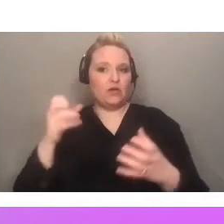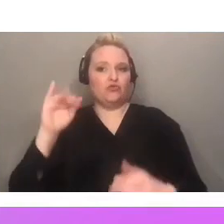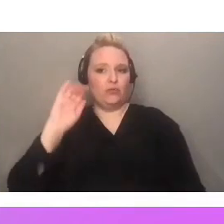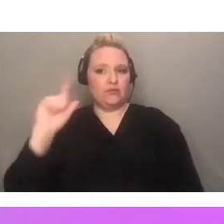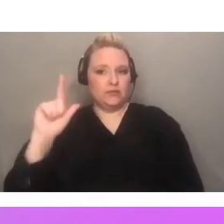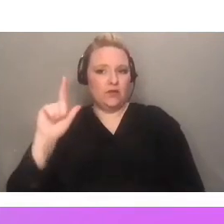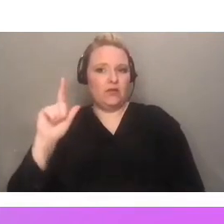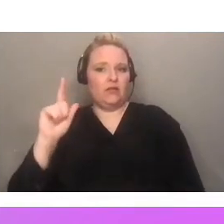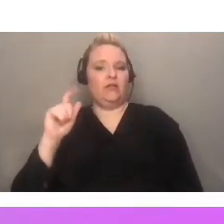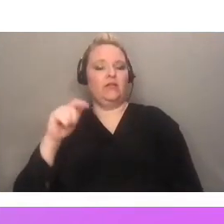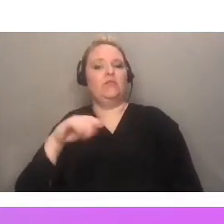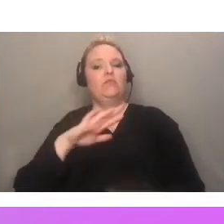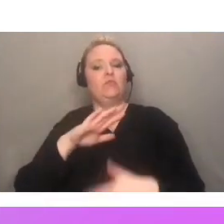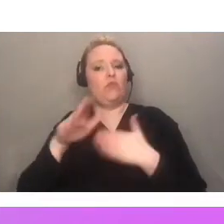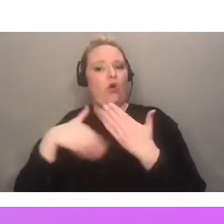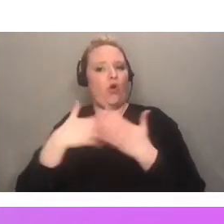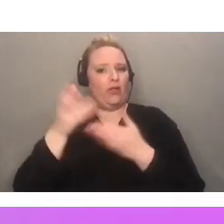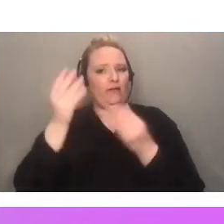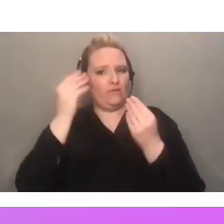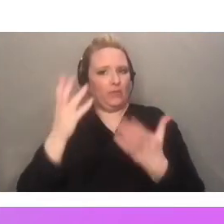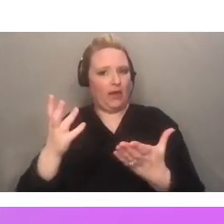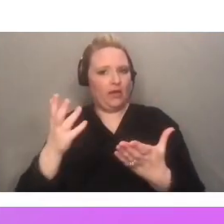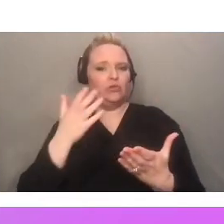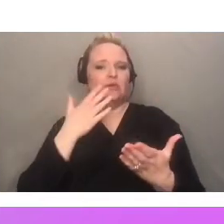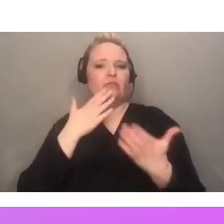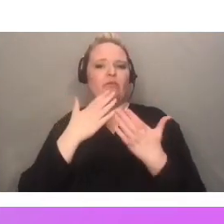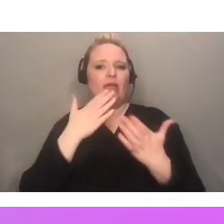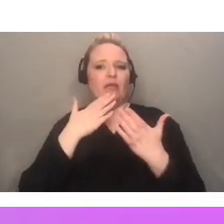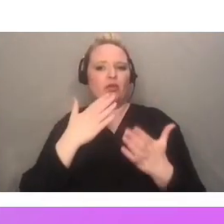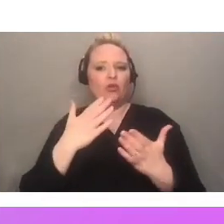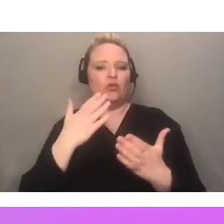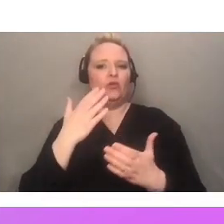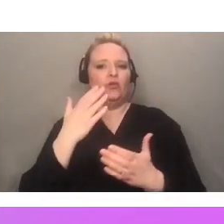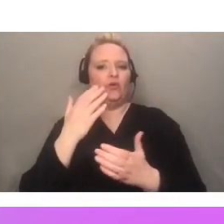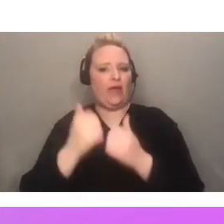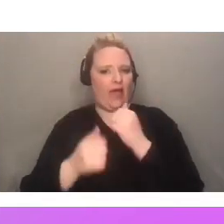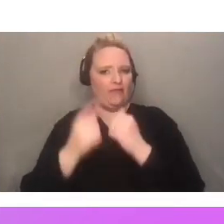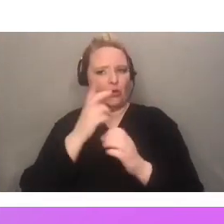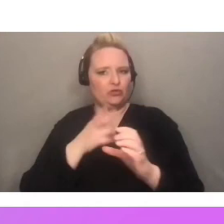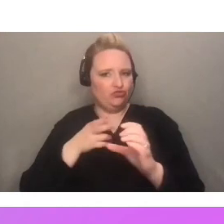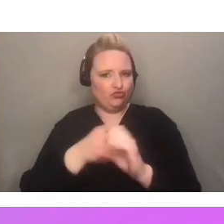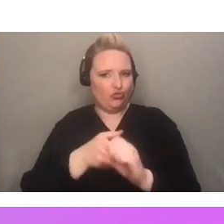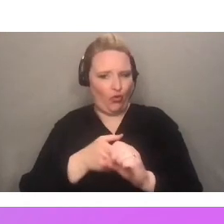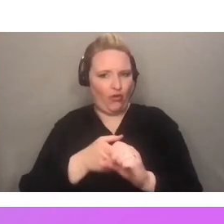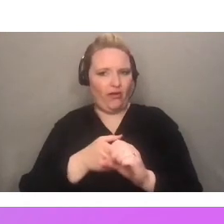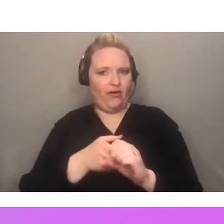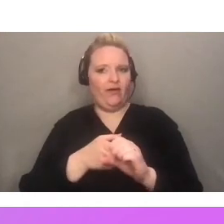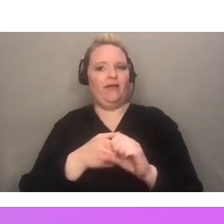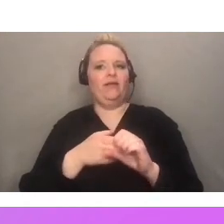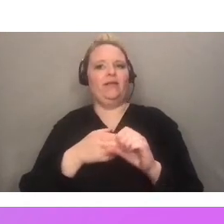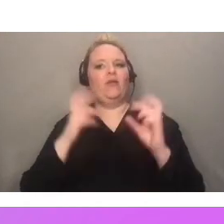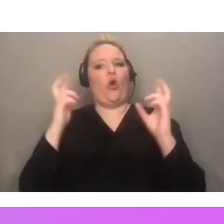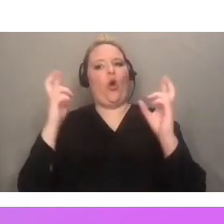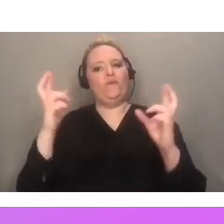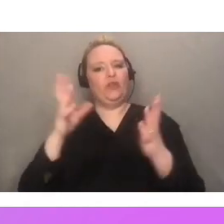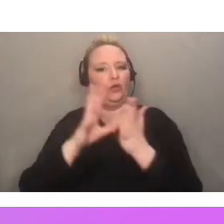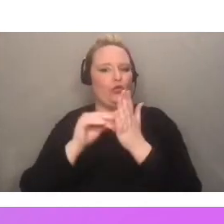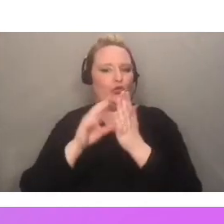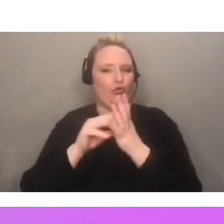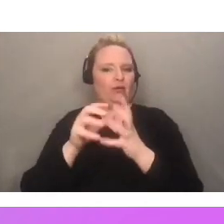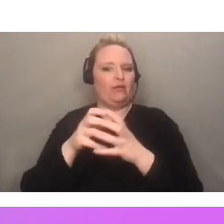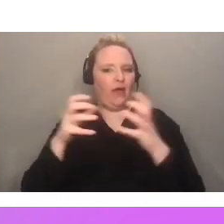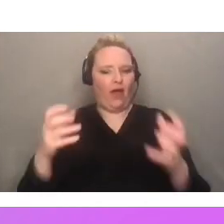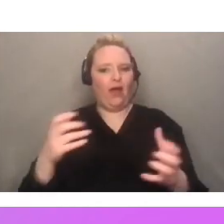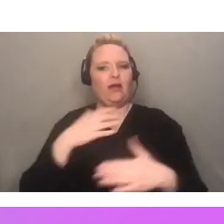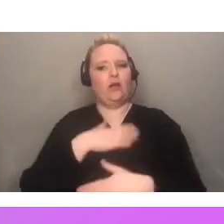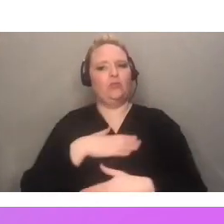Crystal, for all of that information. And thank you for all of the participants who joined and hopefully learned a Thank lot. you. We